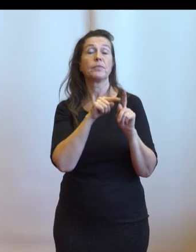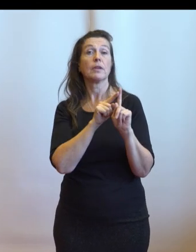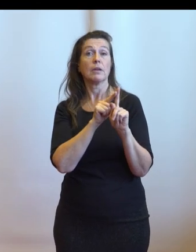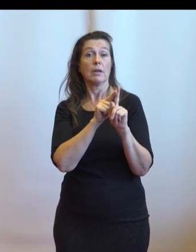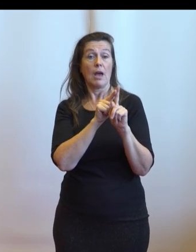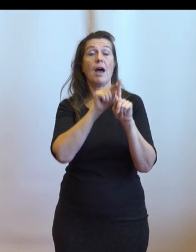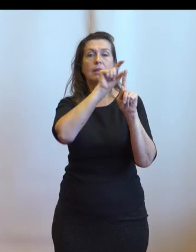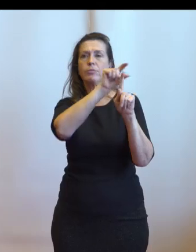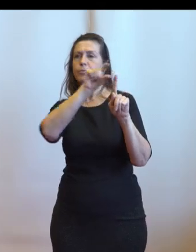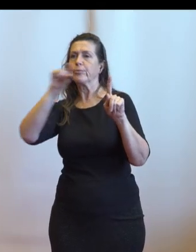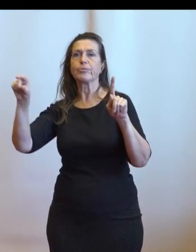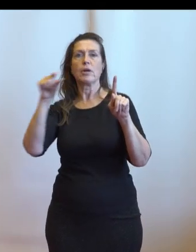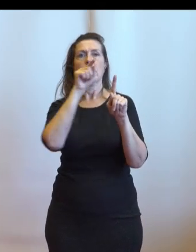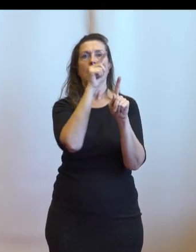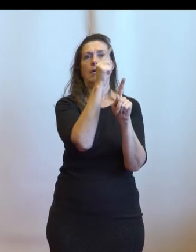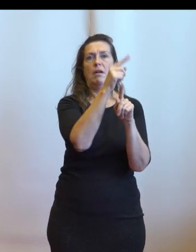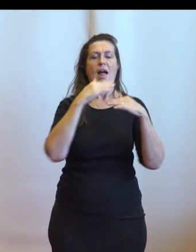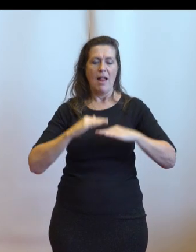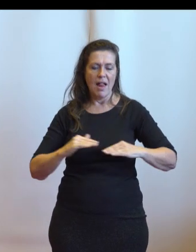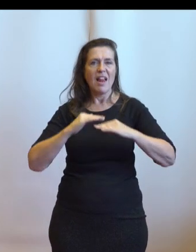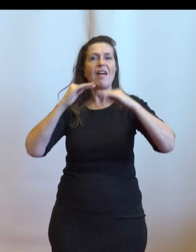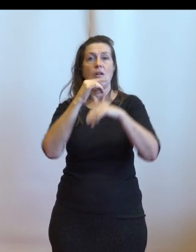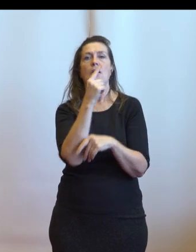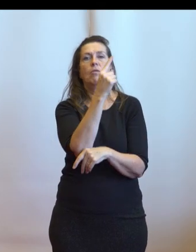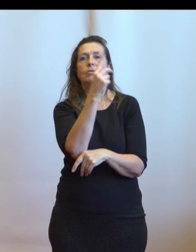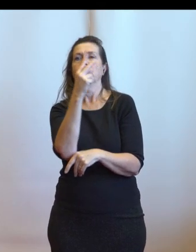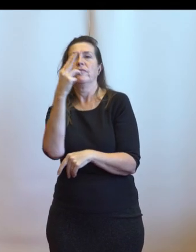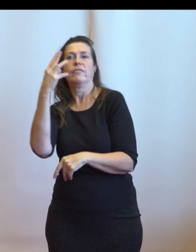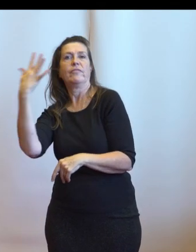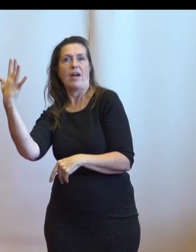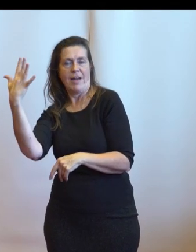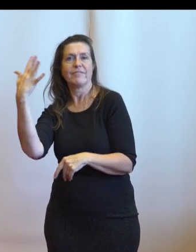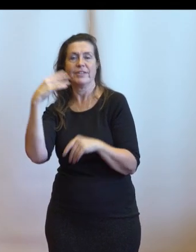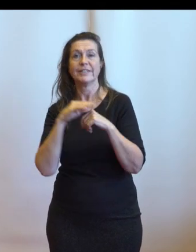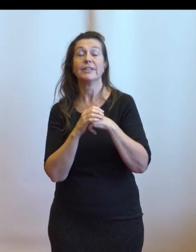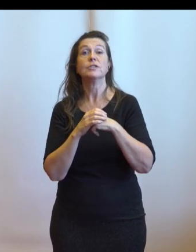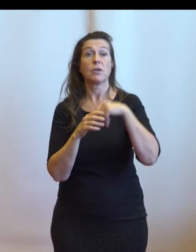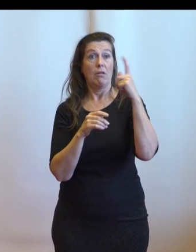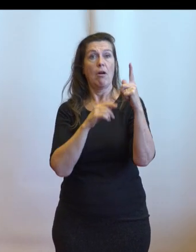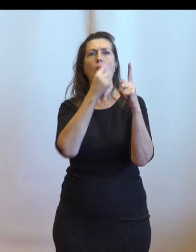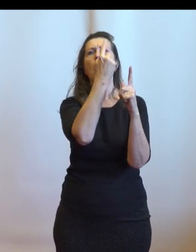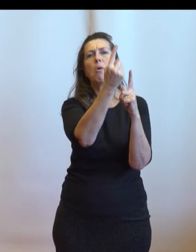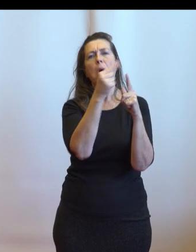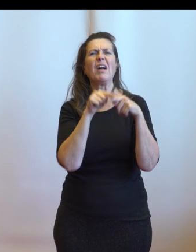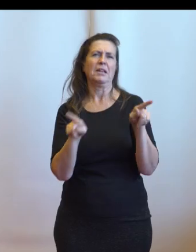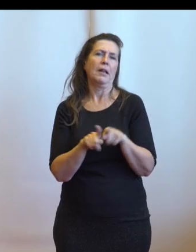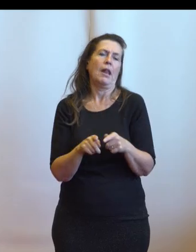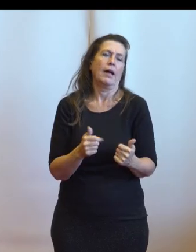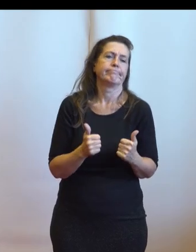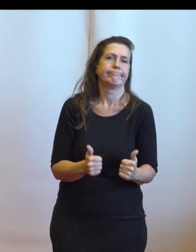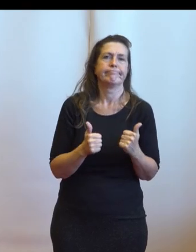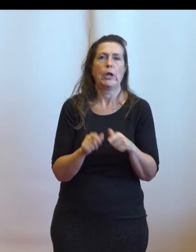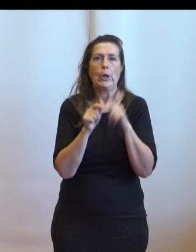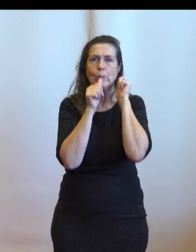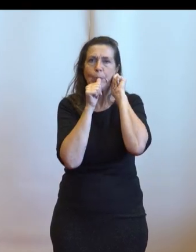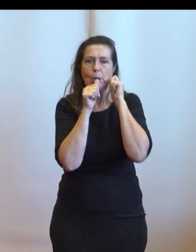got 5 levels. Again, going from left to right. I'm trying to do this in reverse because you're opposite to me. We've got level 1 being quite basic and starting